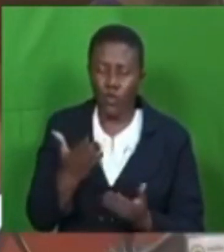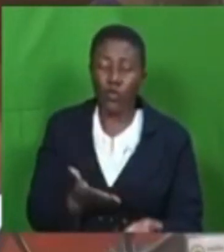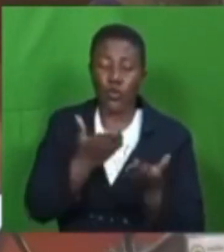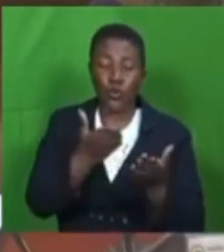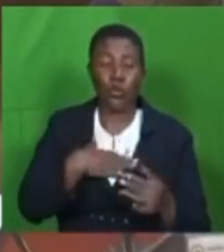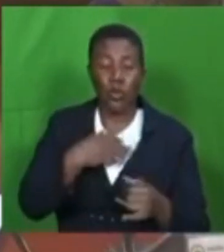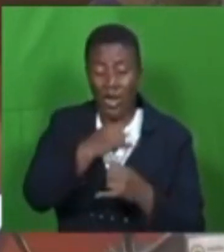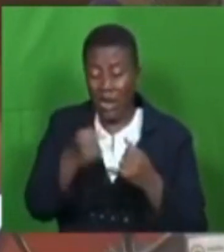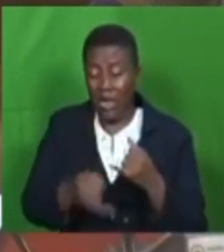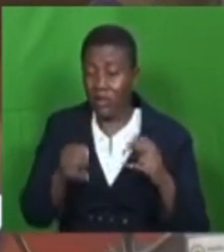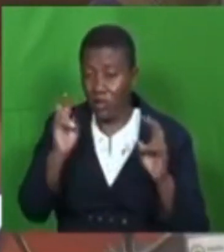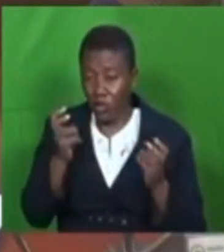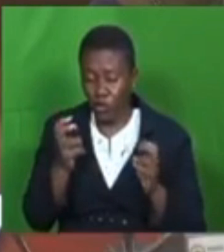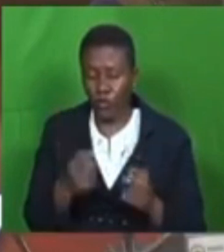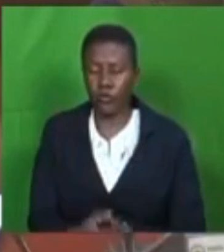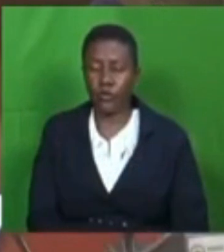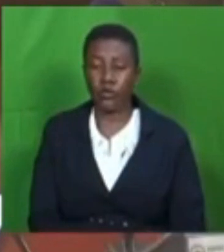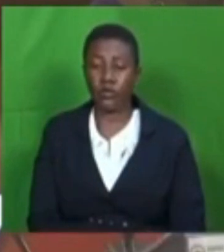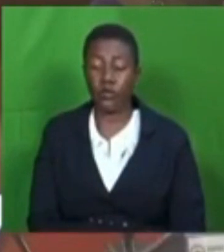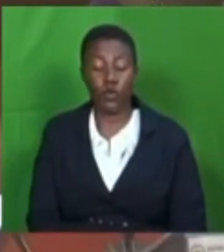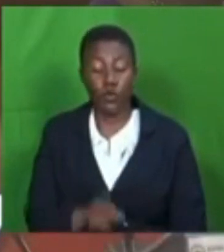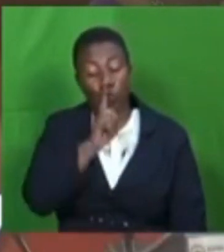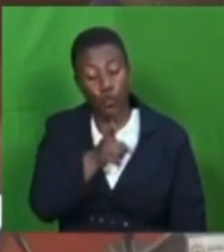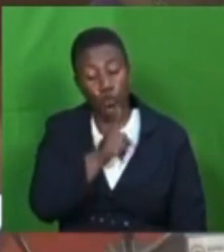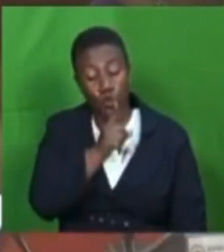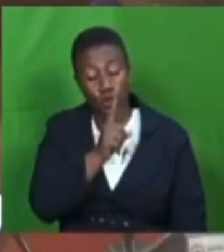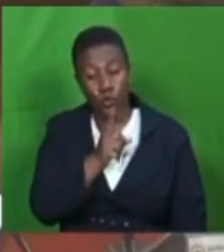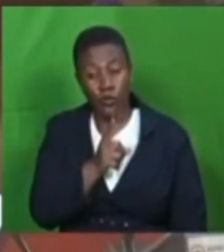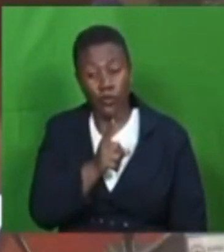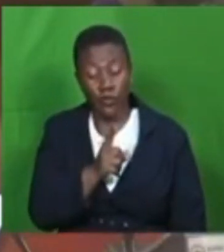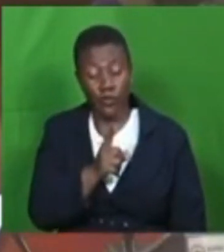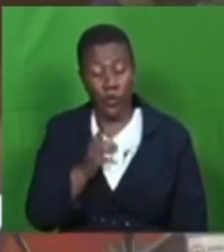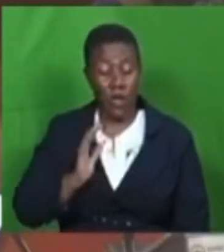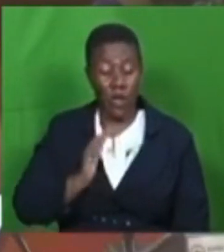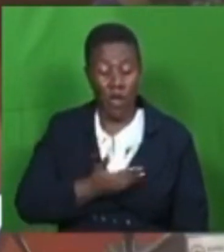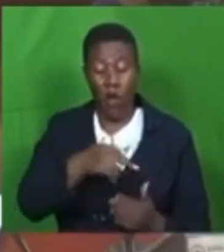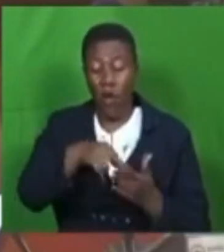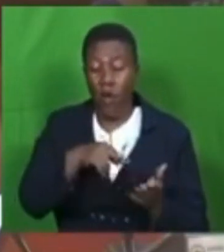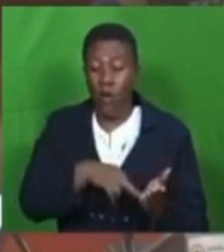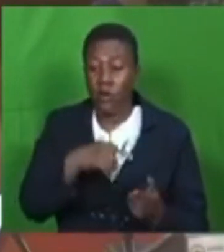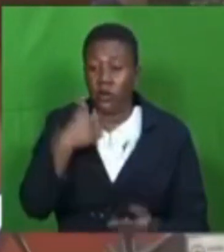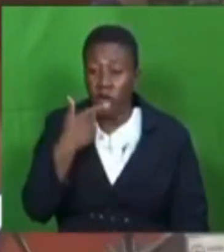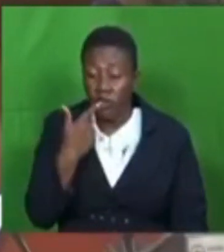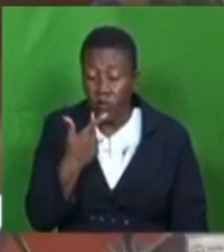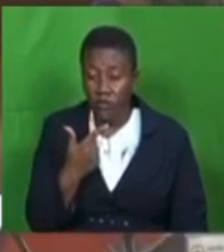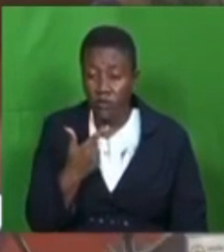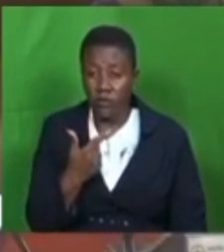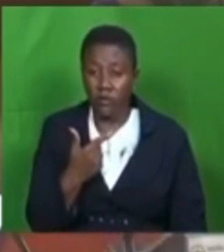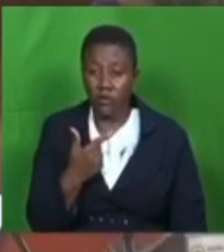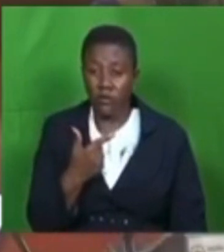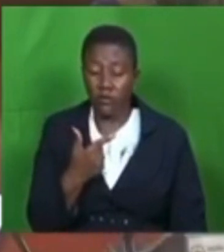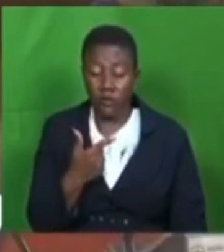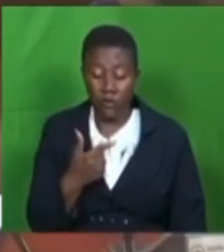the House. Indeed, our report says that the